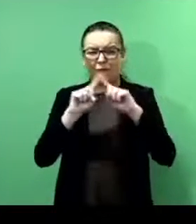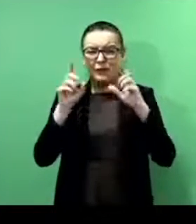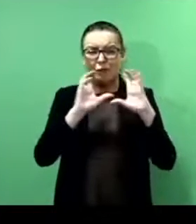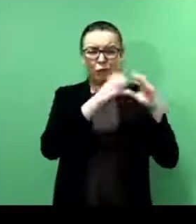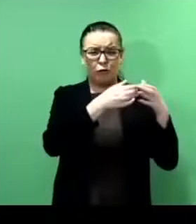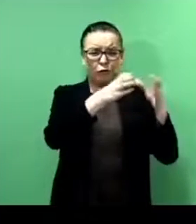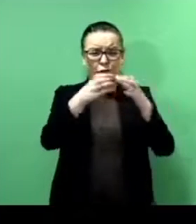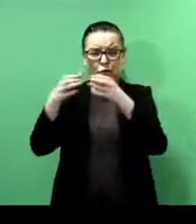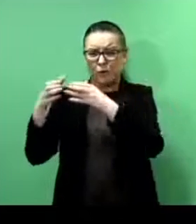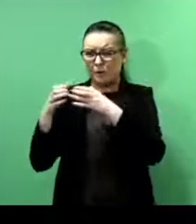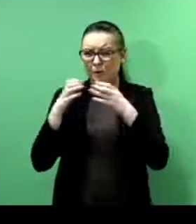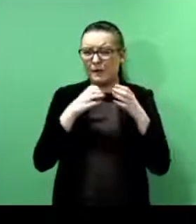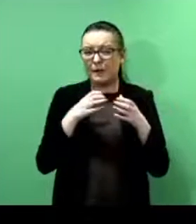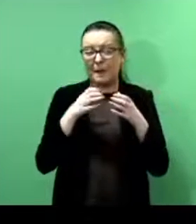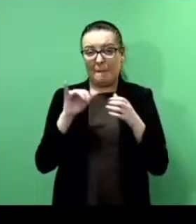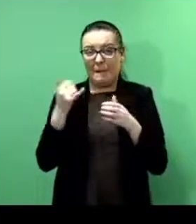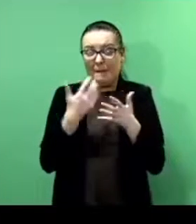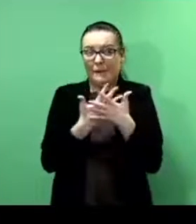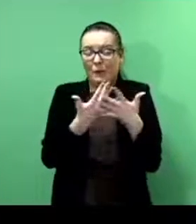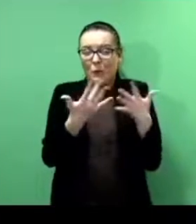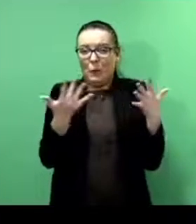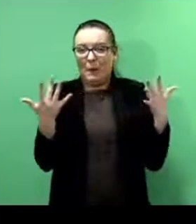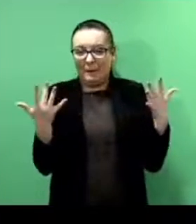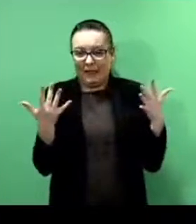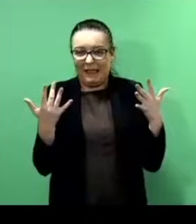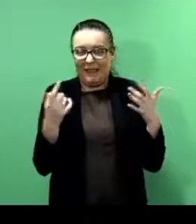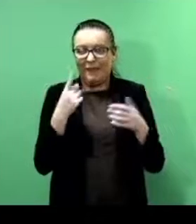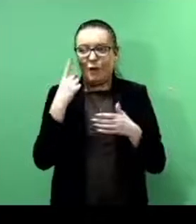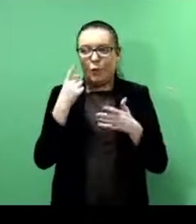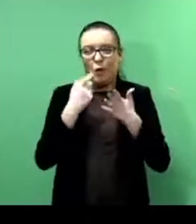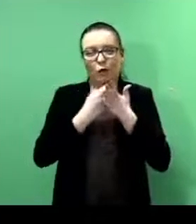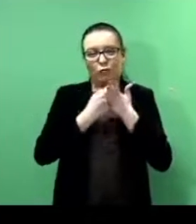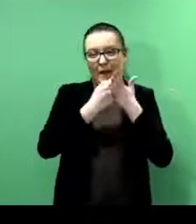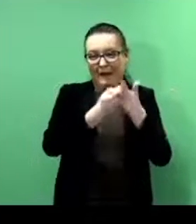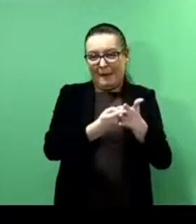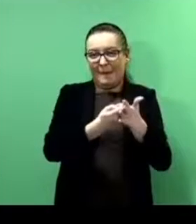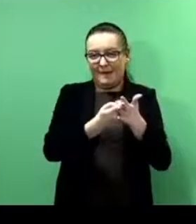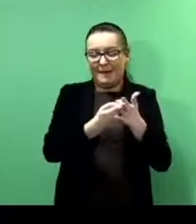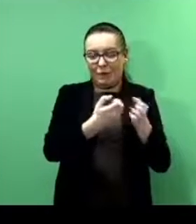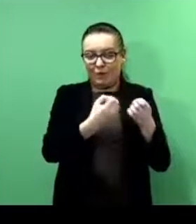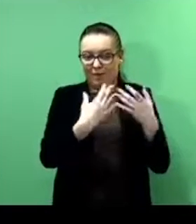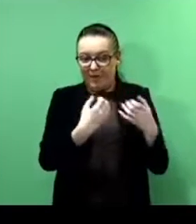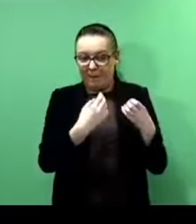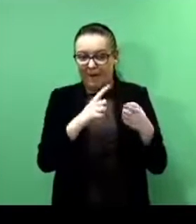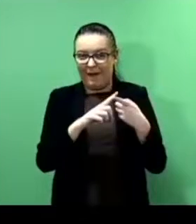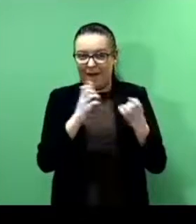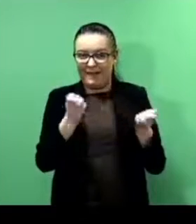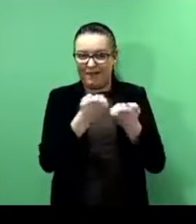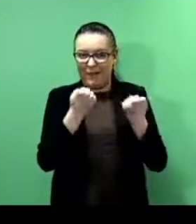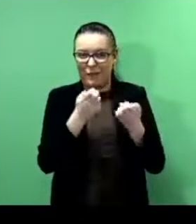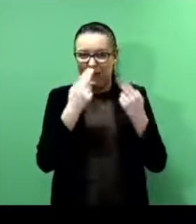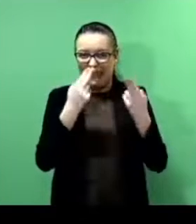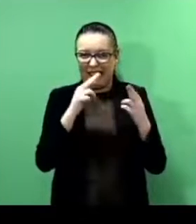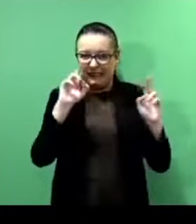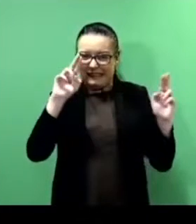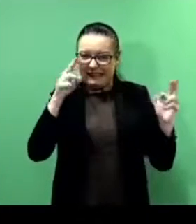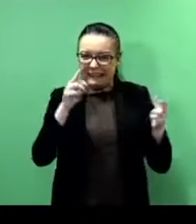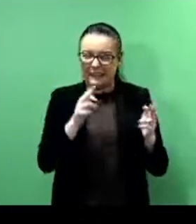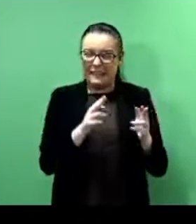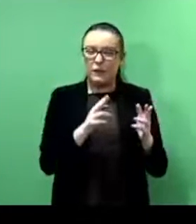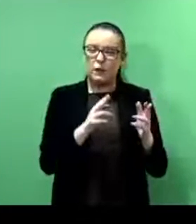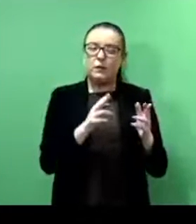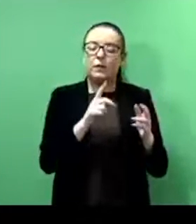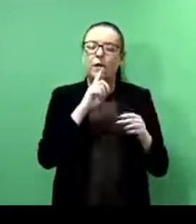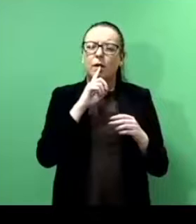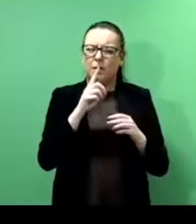governance groups, maybe too many. That one of the recommendations of the recent feedback and evaluation was that they need to be reduced and simplified. But